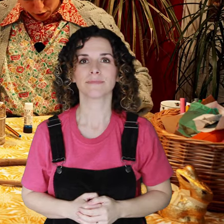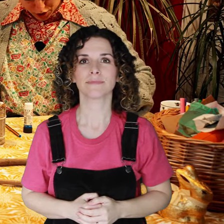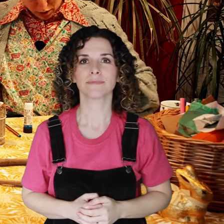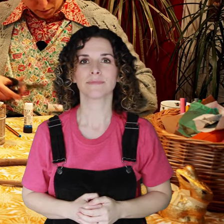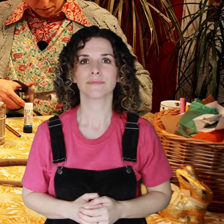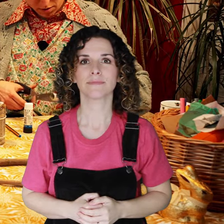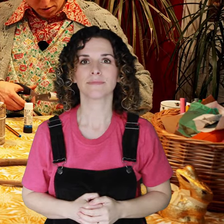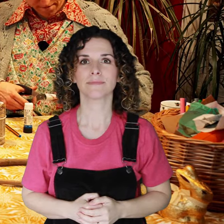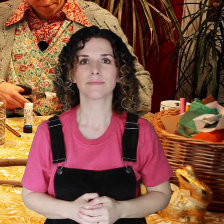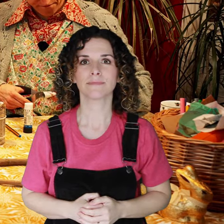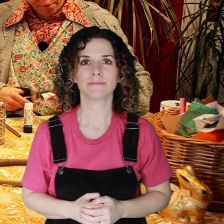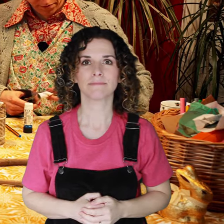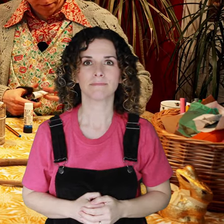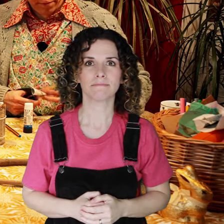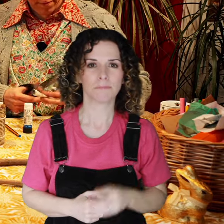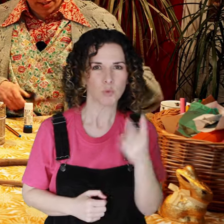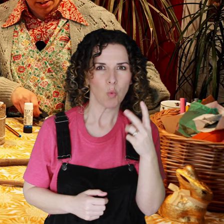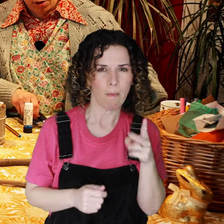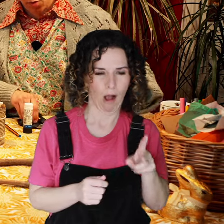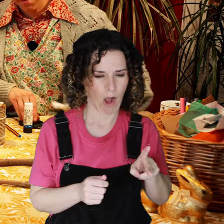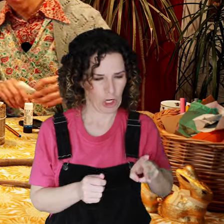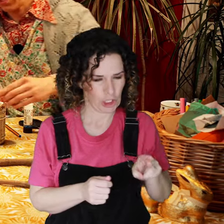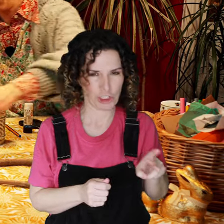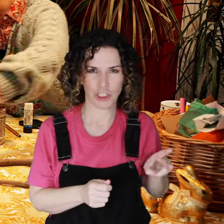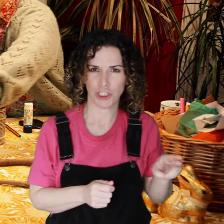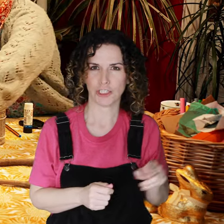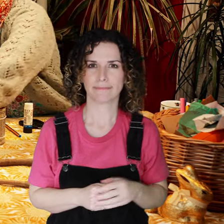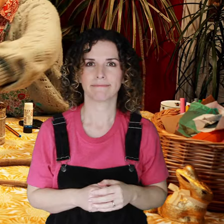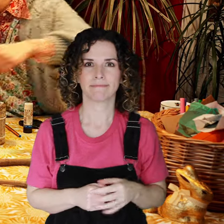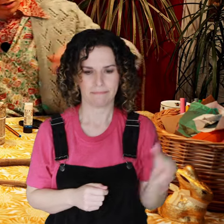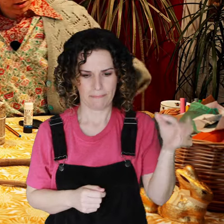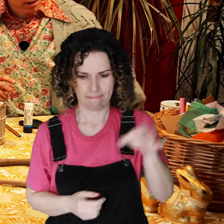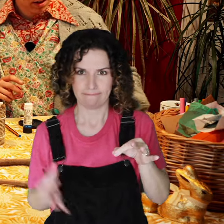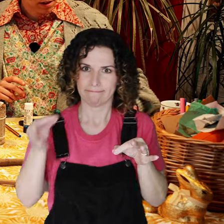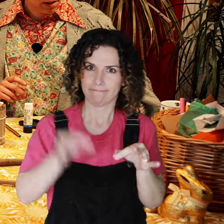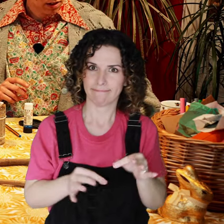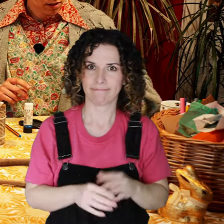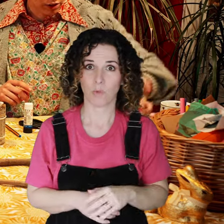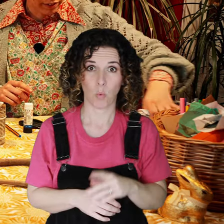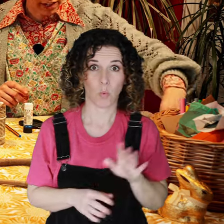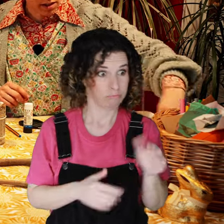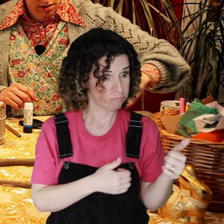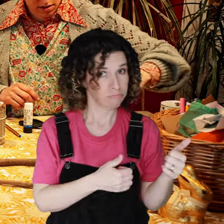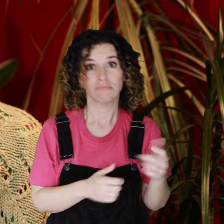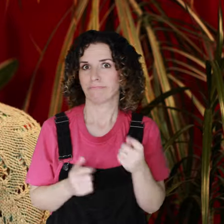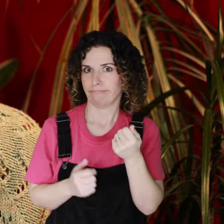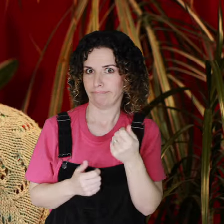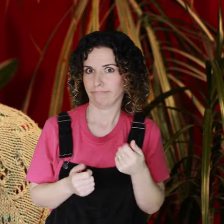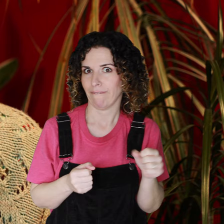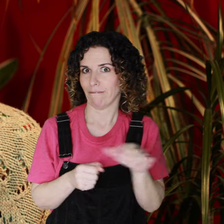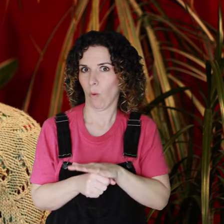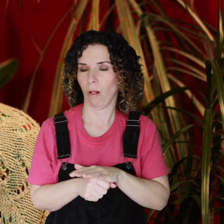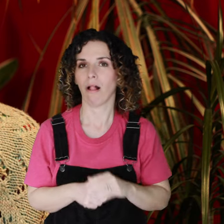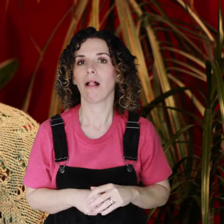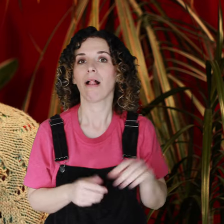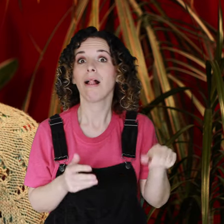Cut a couple more. Yeah. Here's another one. How are we doing? We're almost full. Lovely. Step